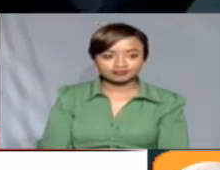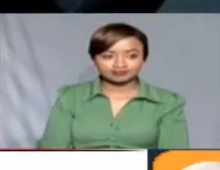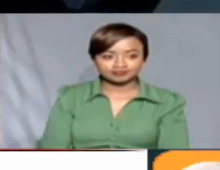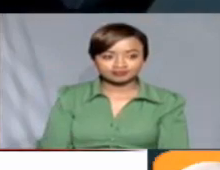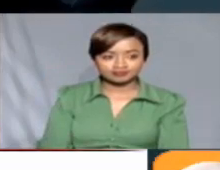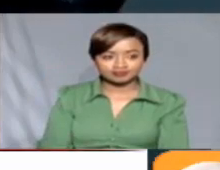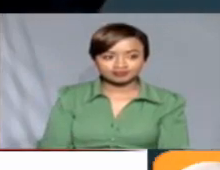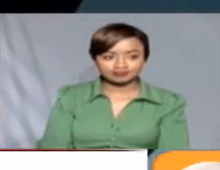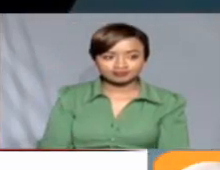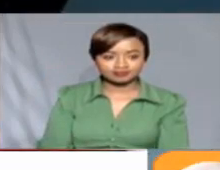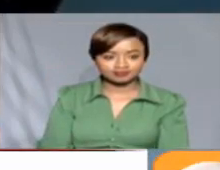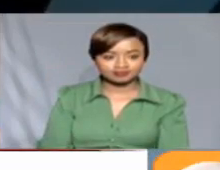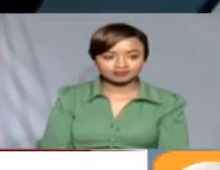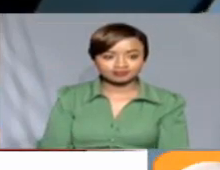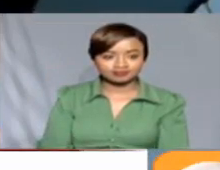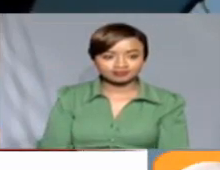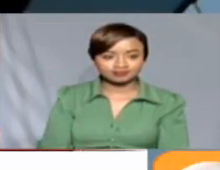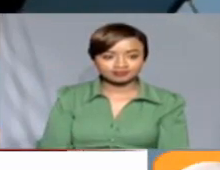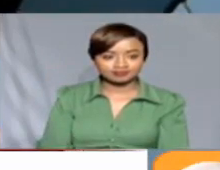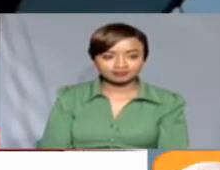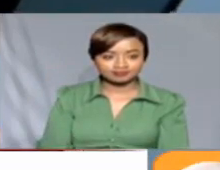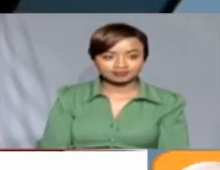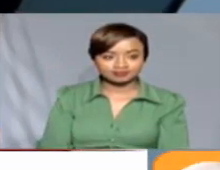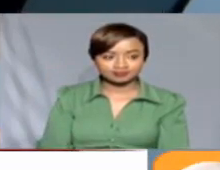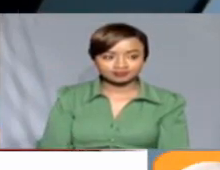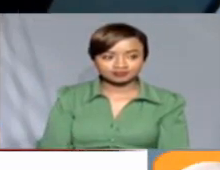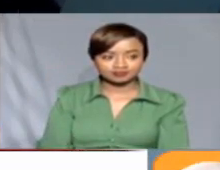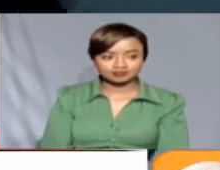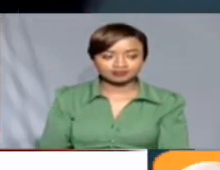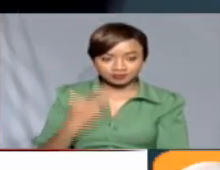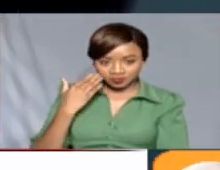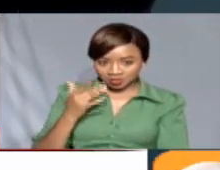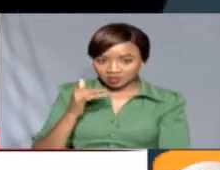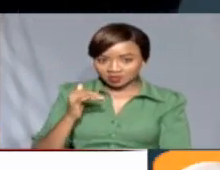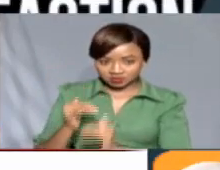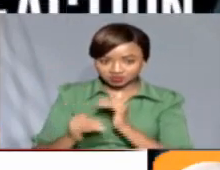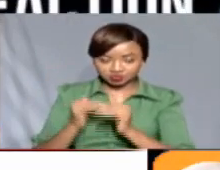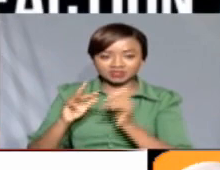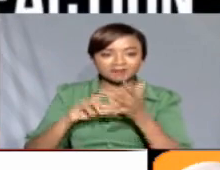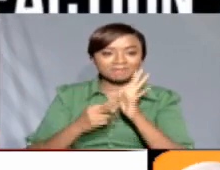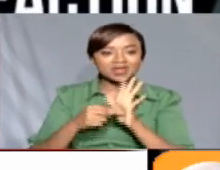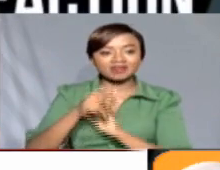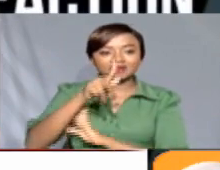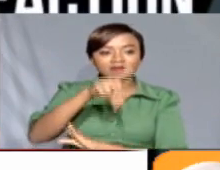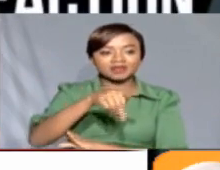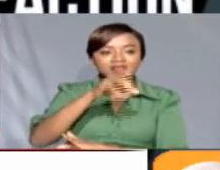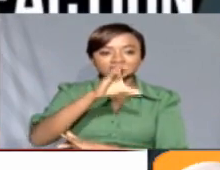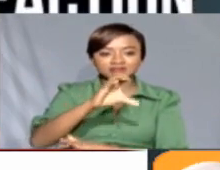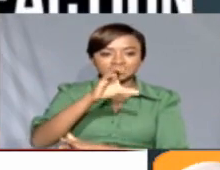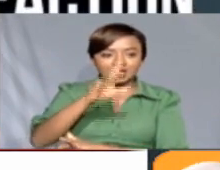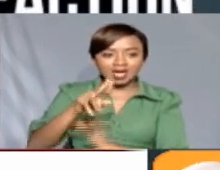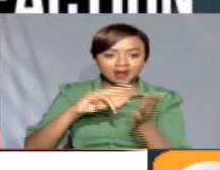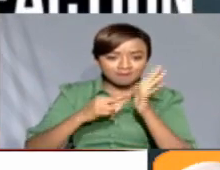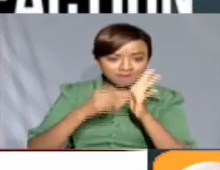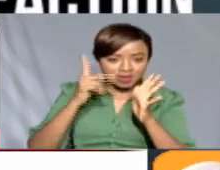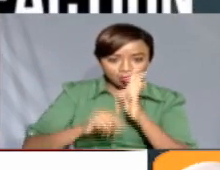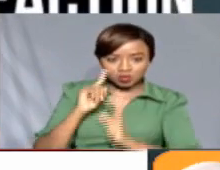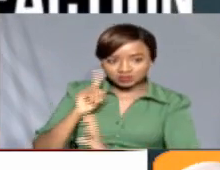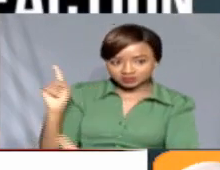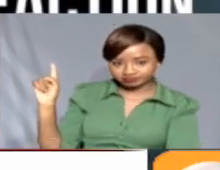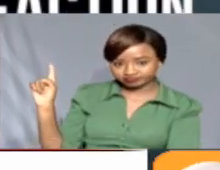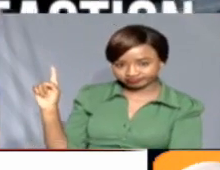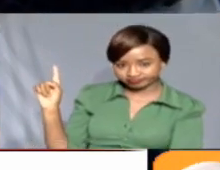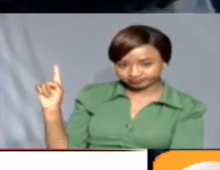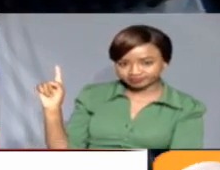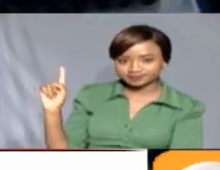amplification will take place now. Okay. So okay. This process is actually the actual PCR process. Okay, which stands for polymerase chain